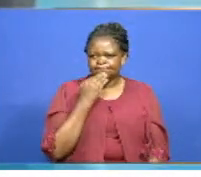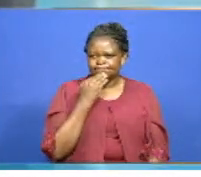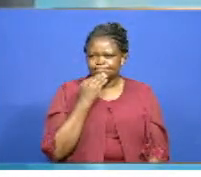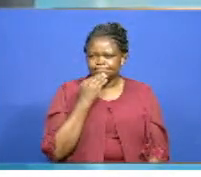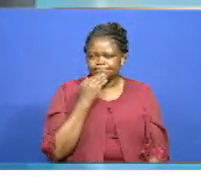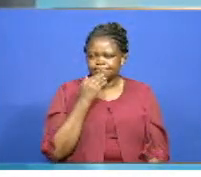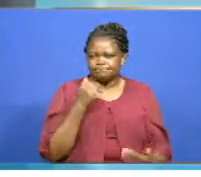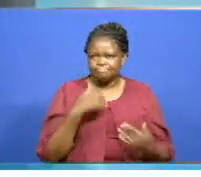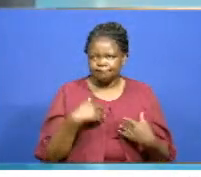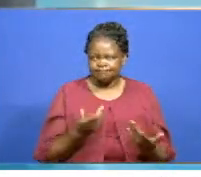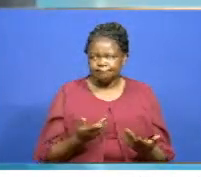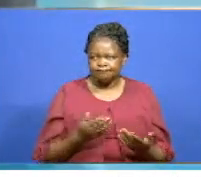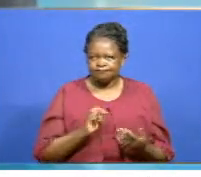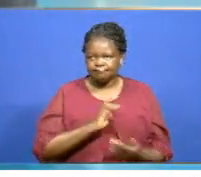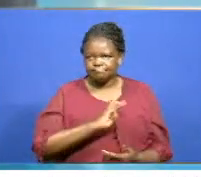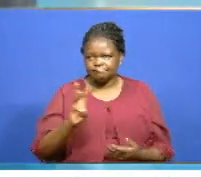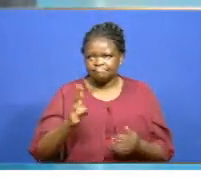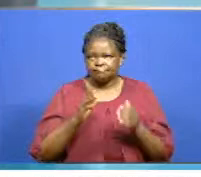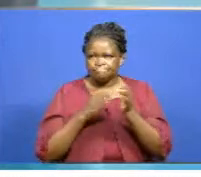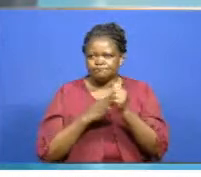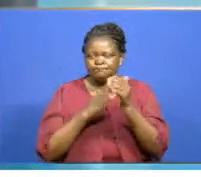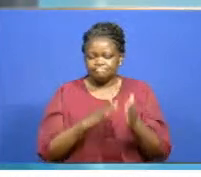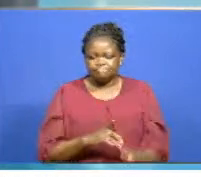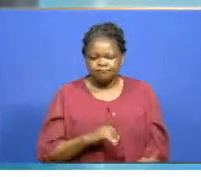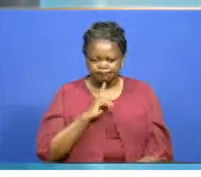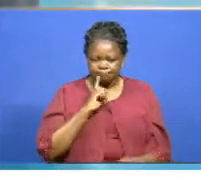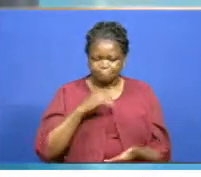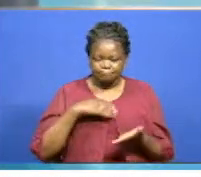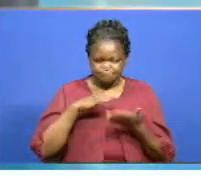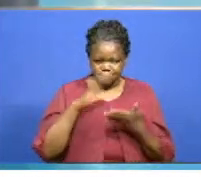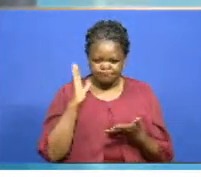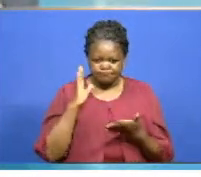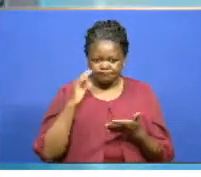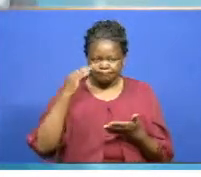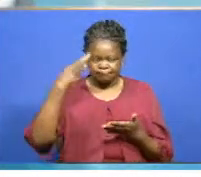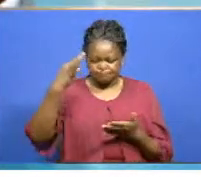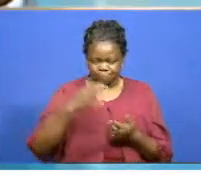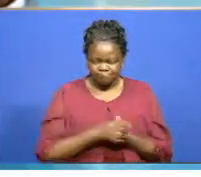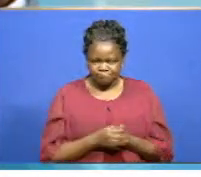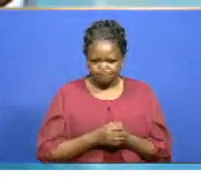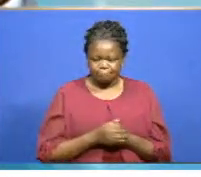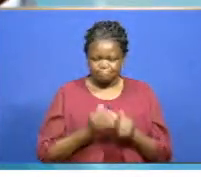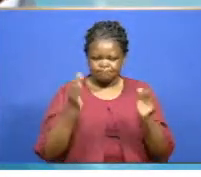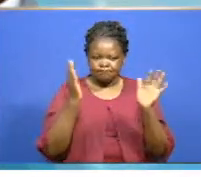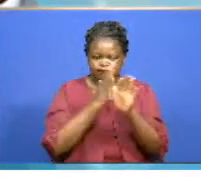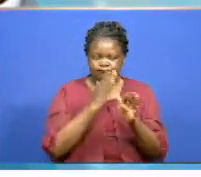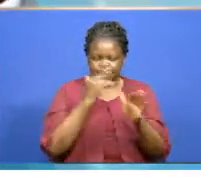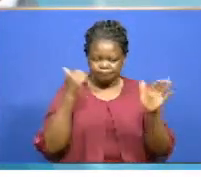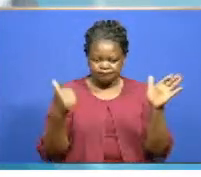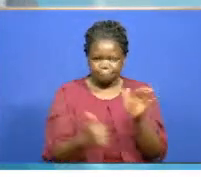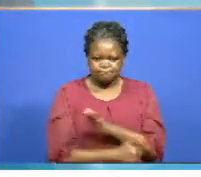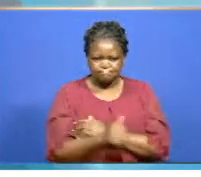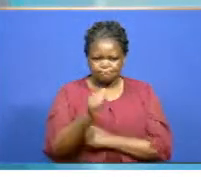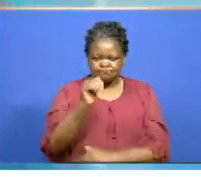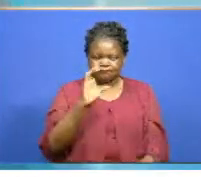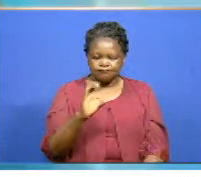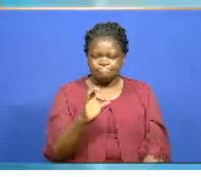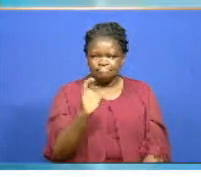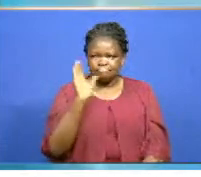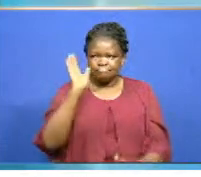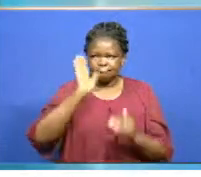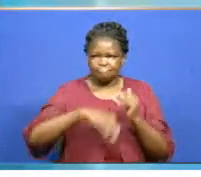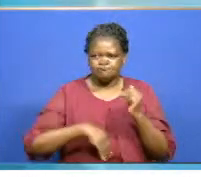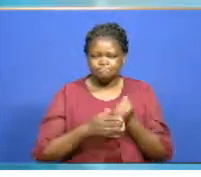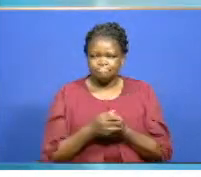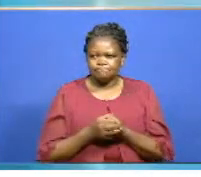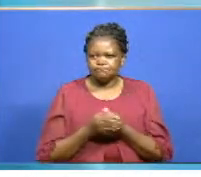as the Western leader. So you have more future hiding under the umbrella of ANC than, and